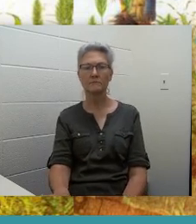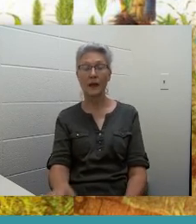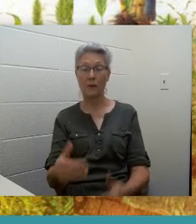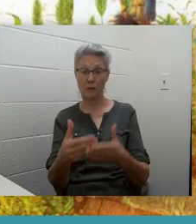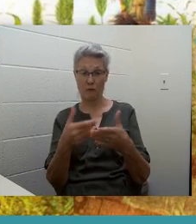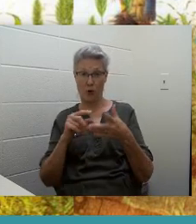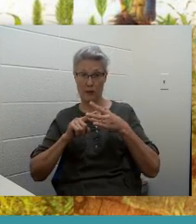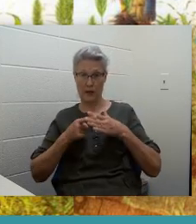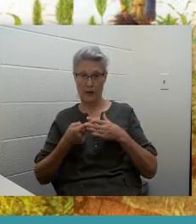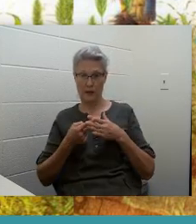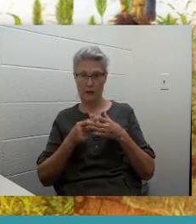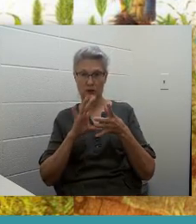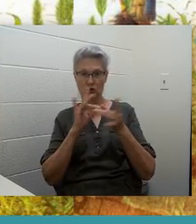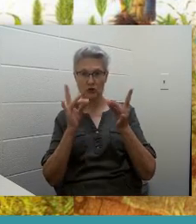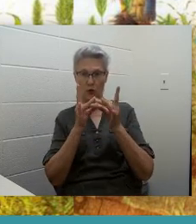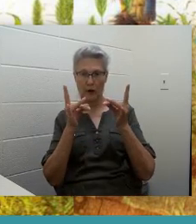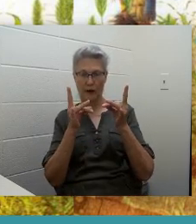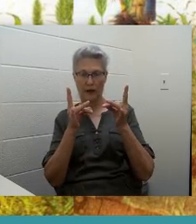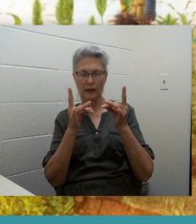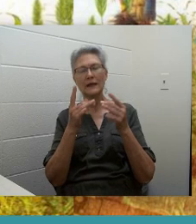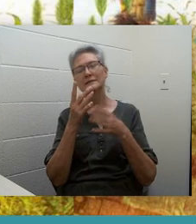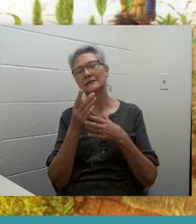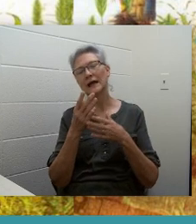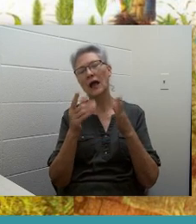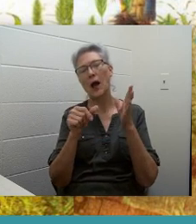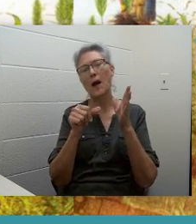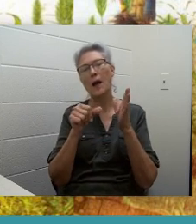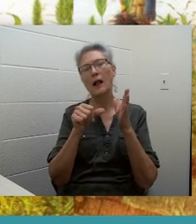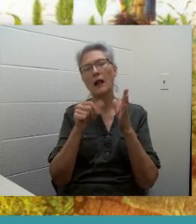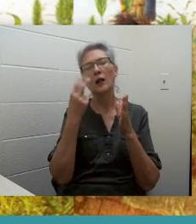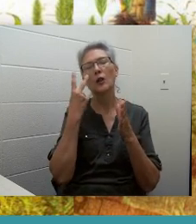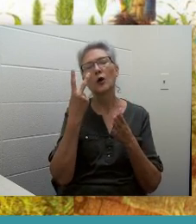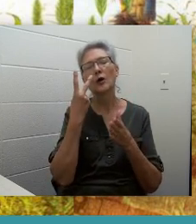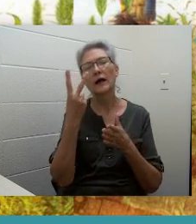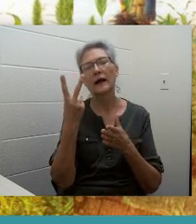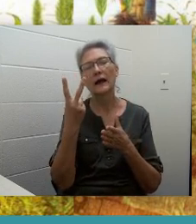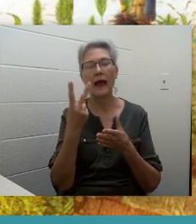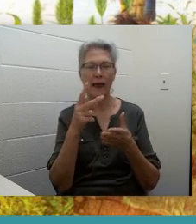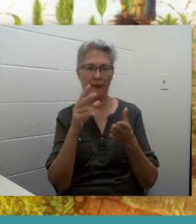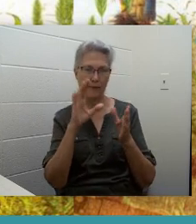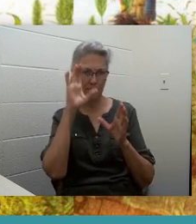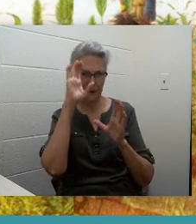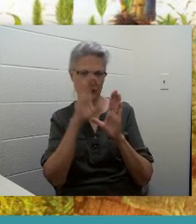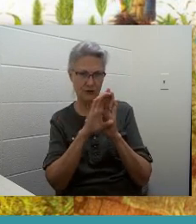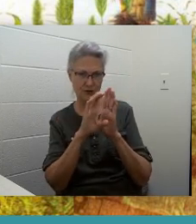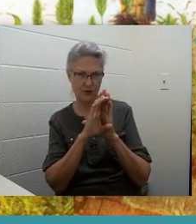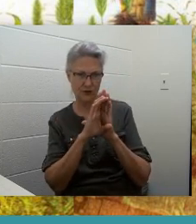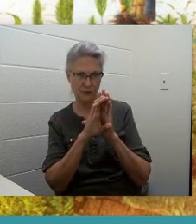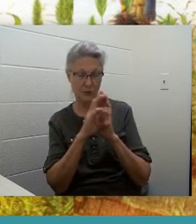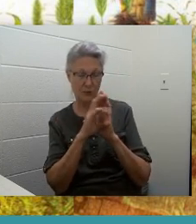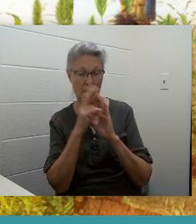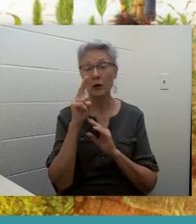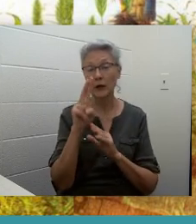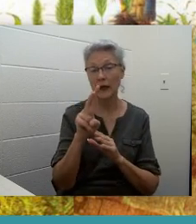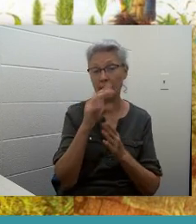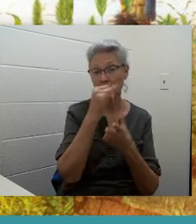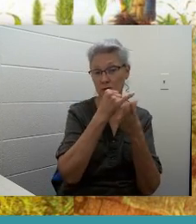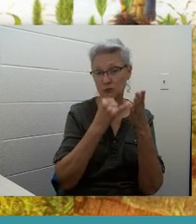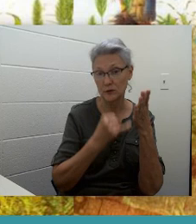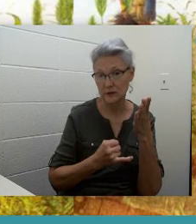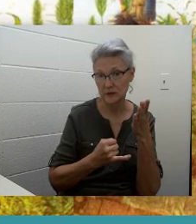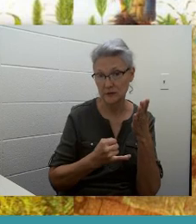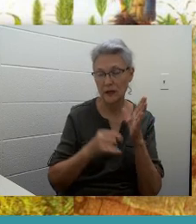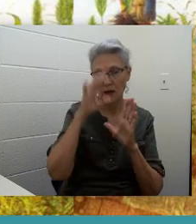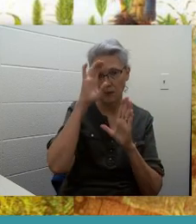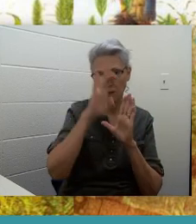Before we begin our text, let's take a virtual picture walk together. By looking at some of the illustrations in our text that we are